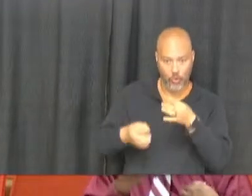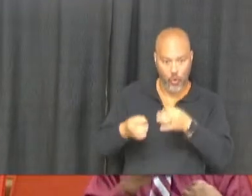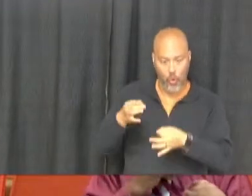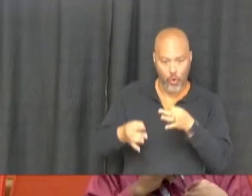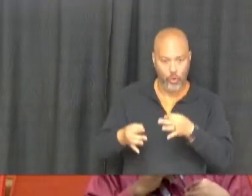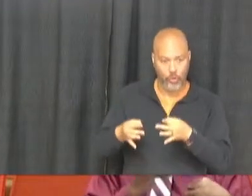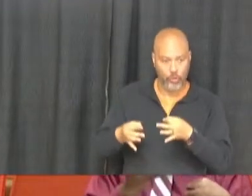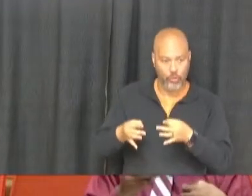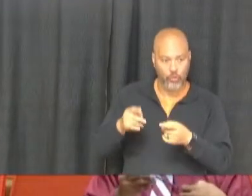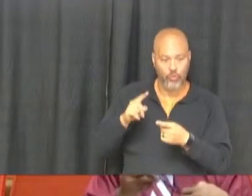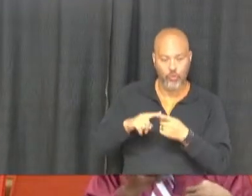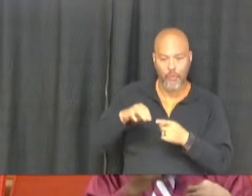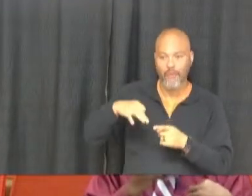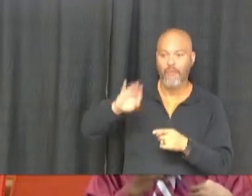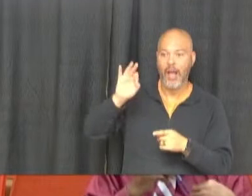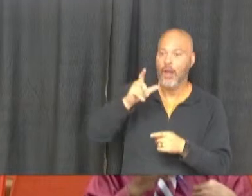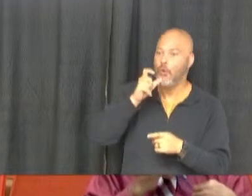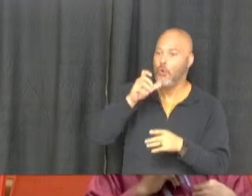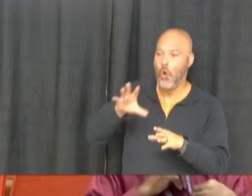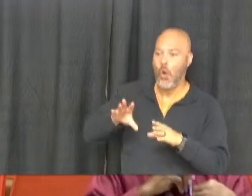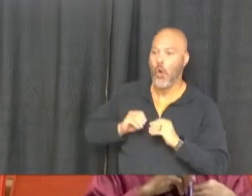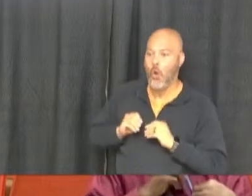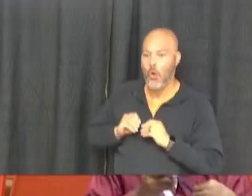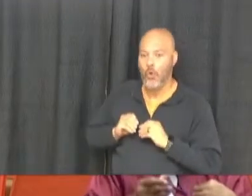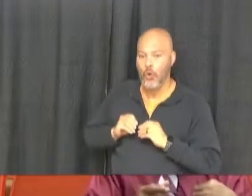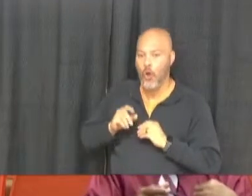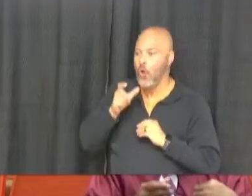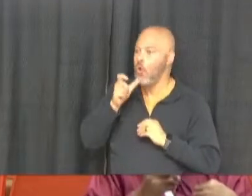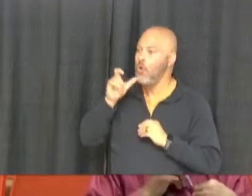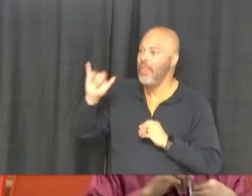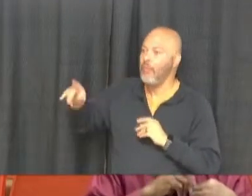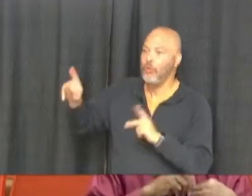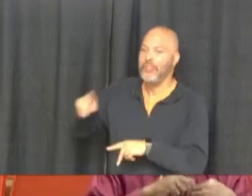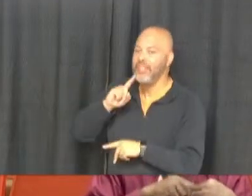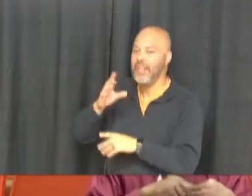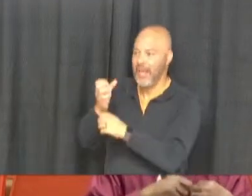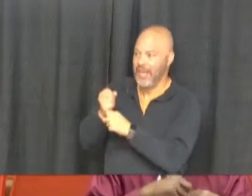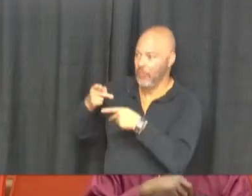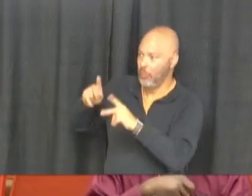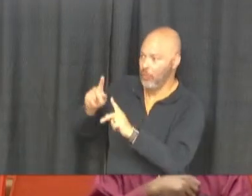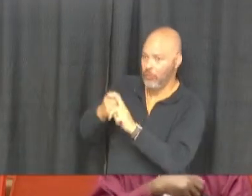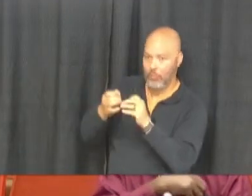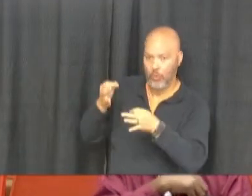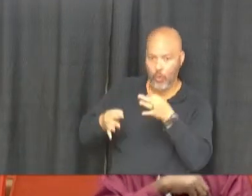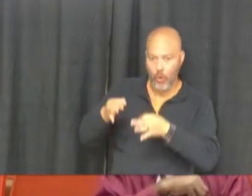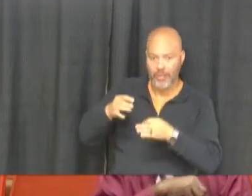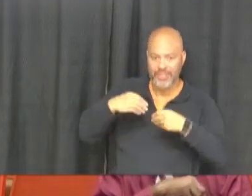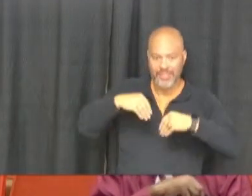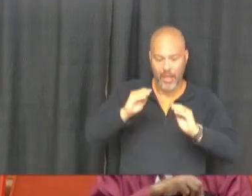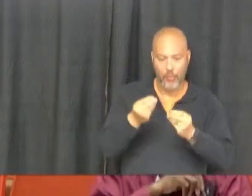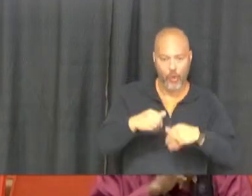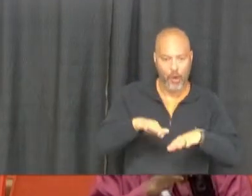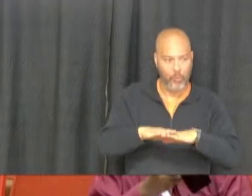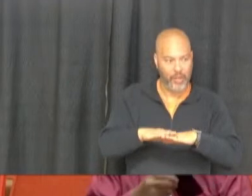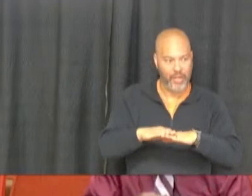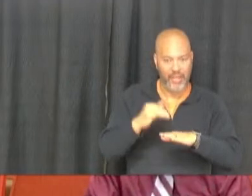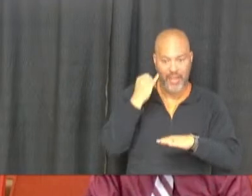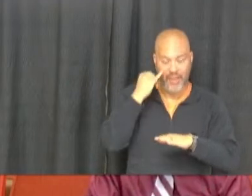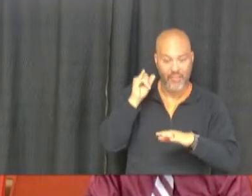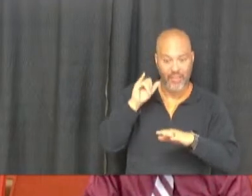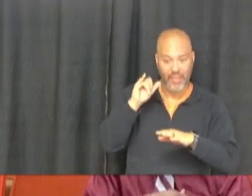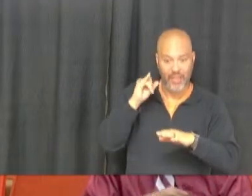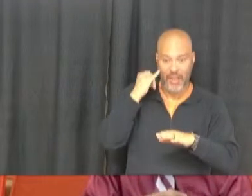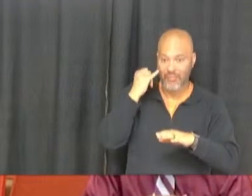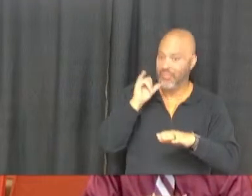to locate the heirs, determine who they are, and get permission from the court to sell the property. If that action